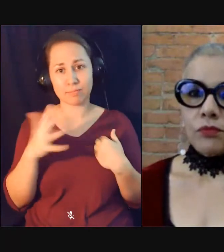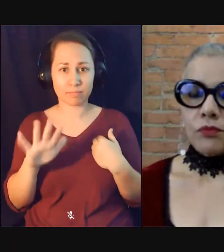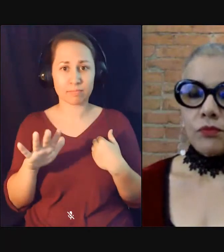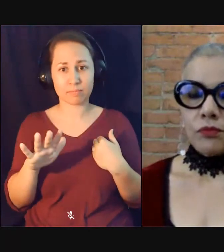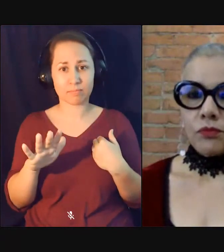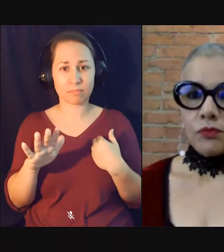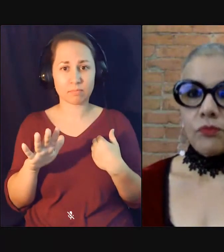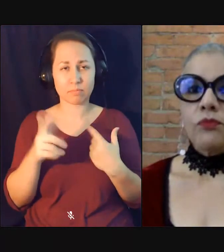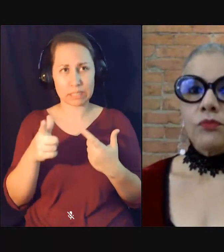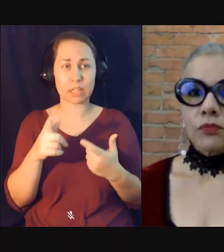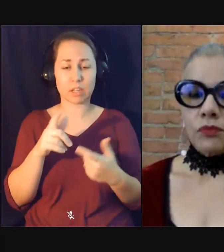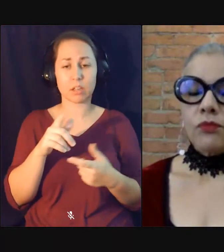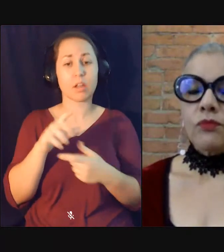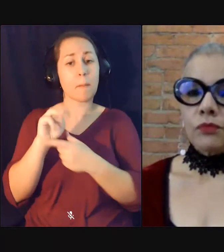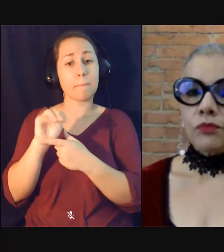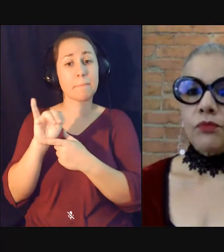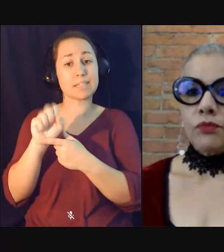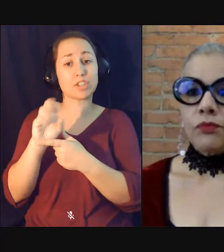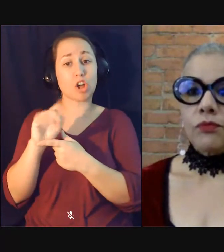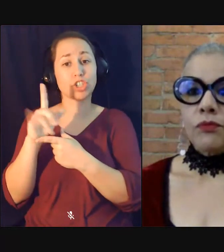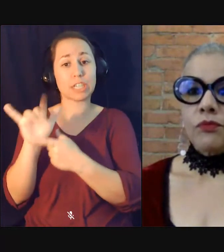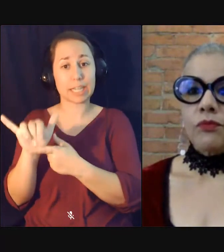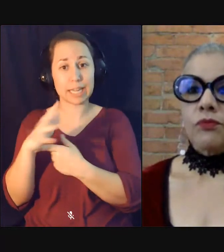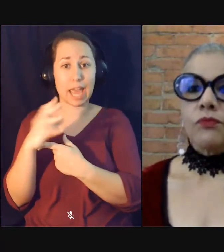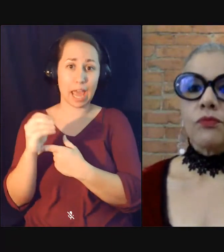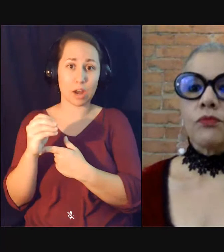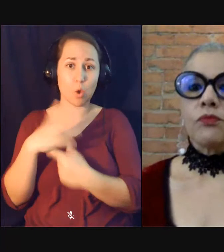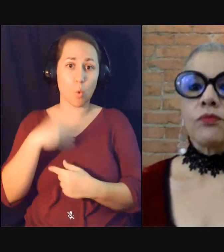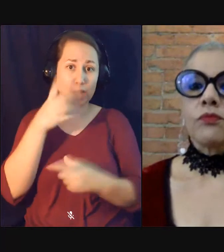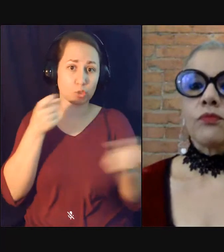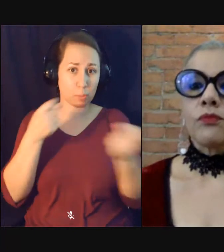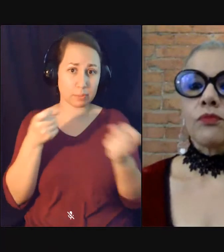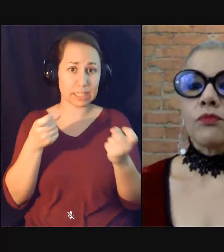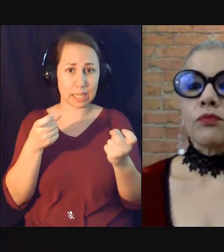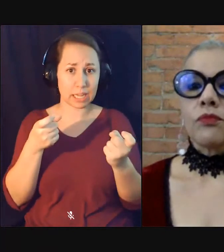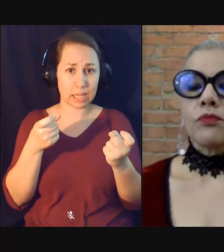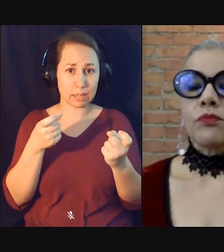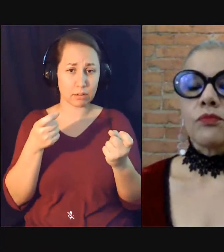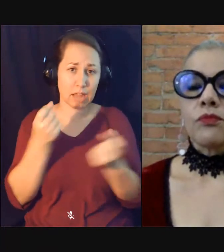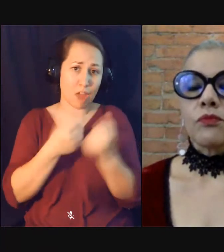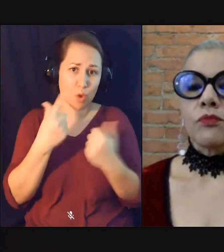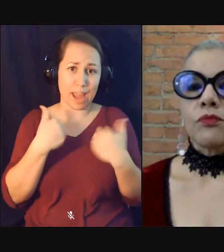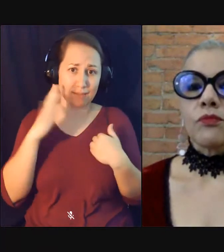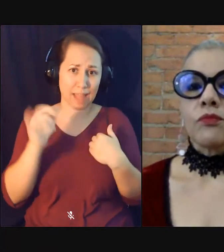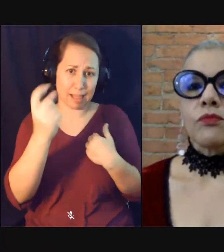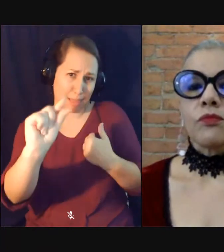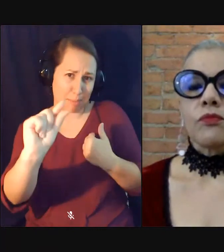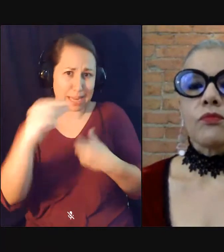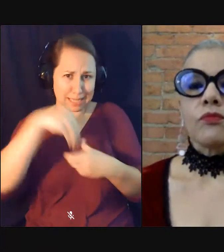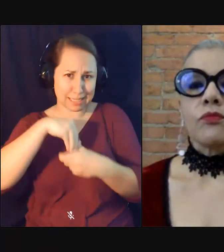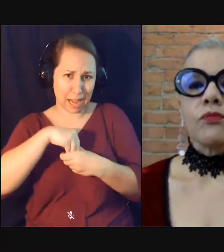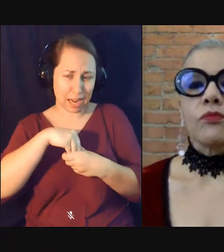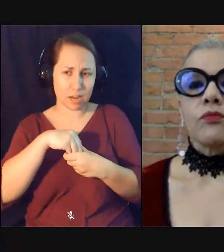and white supremacy bred into them. They are the sort of water in which we swim. The question is whether you choose to devote your life to fighting it and